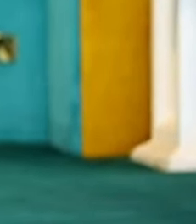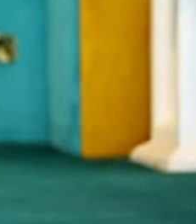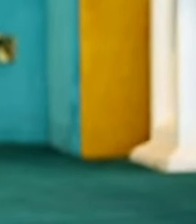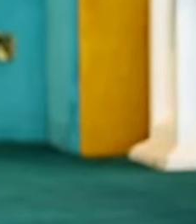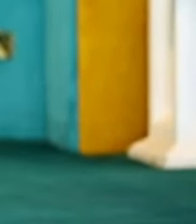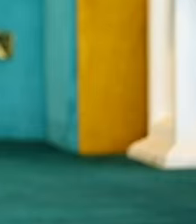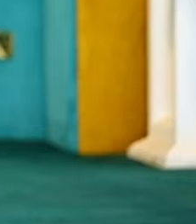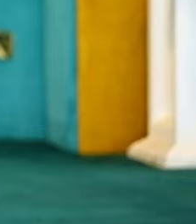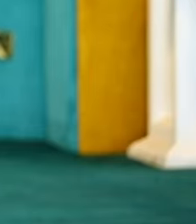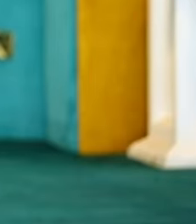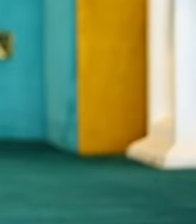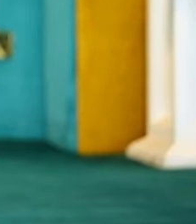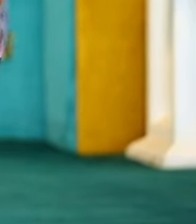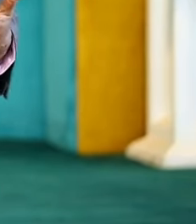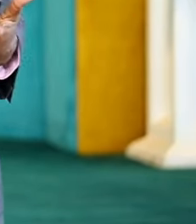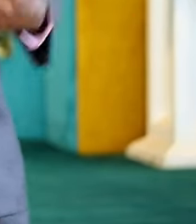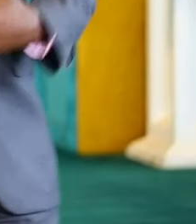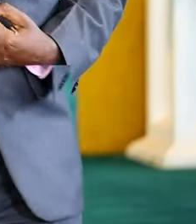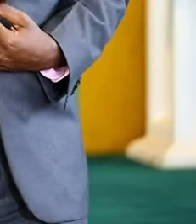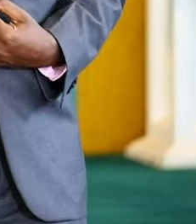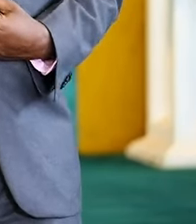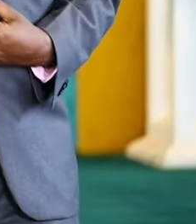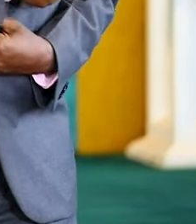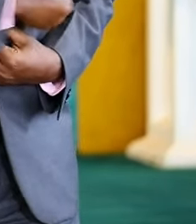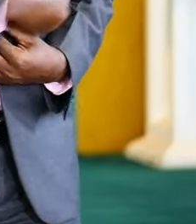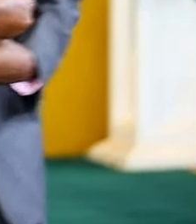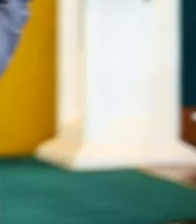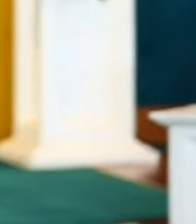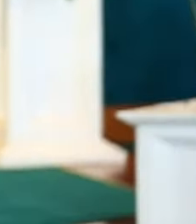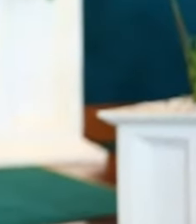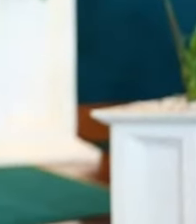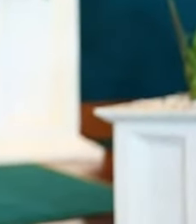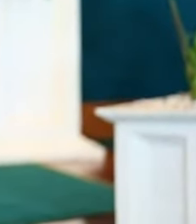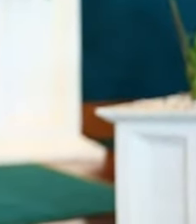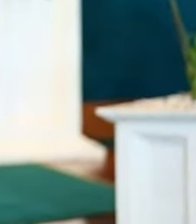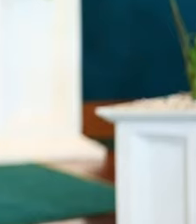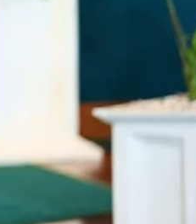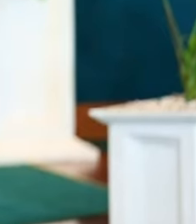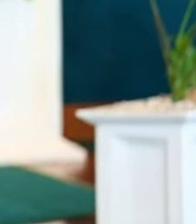True repentance is not something that you walk out your heart.